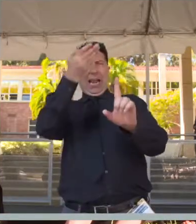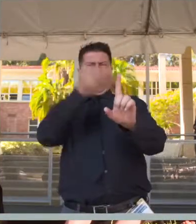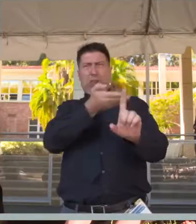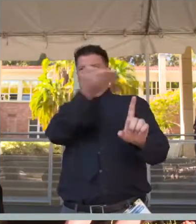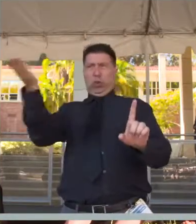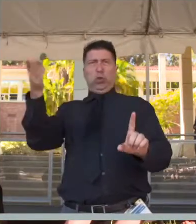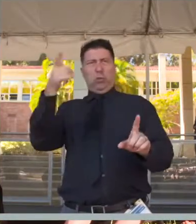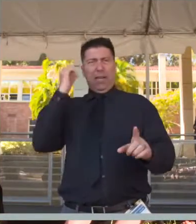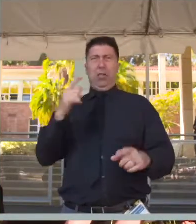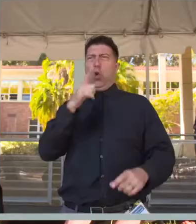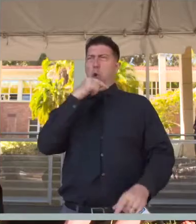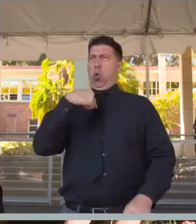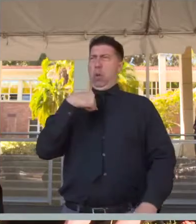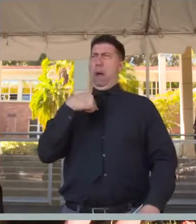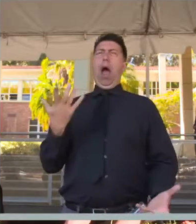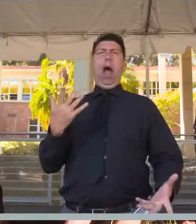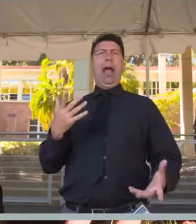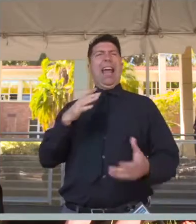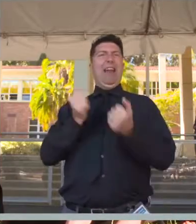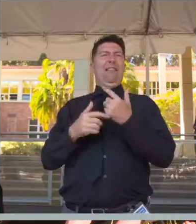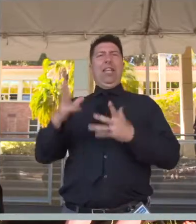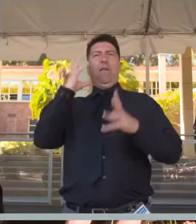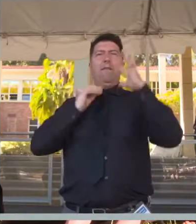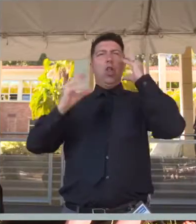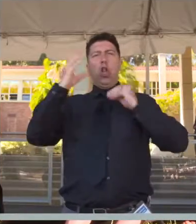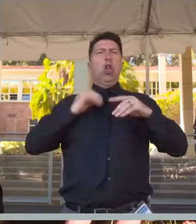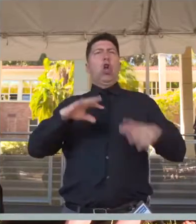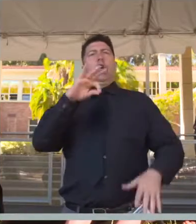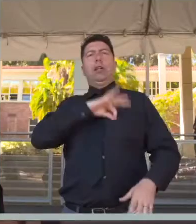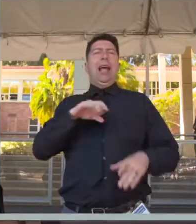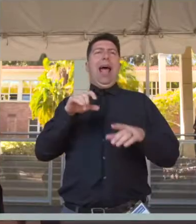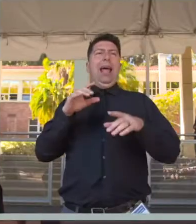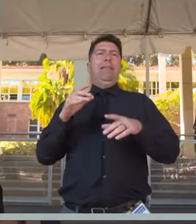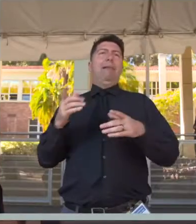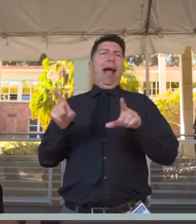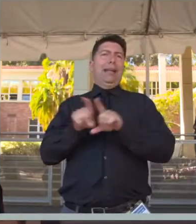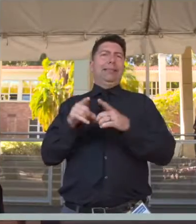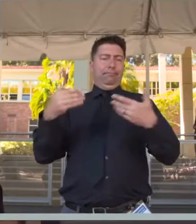you are and all that you have gained from your experiences as a Bruin.